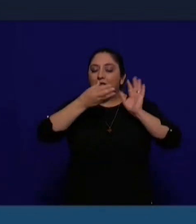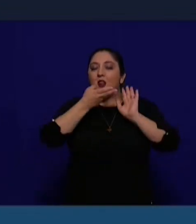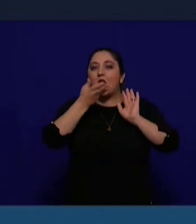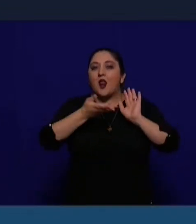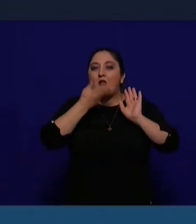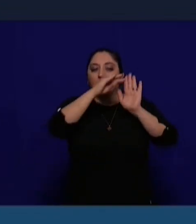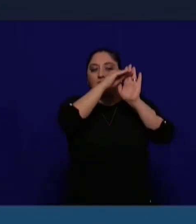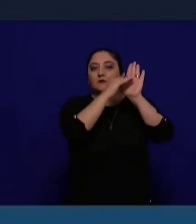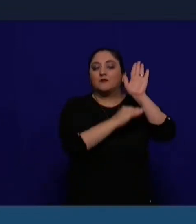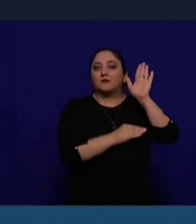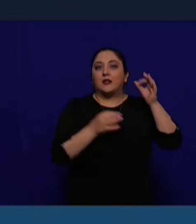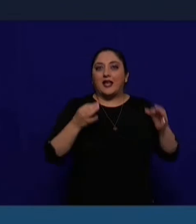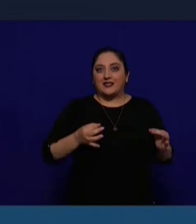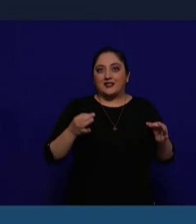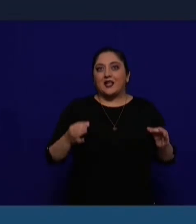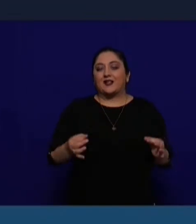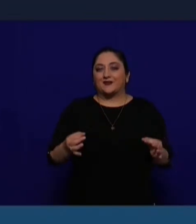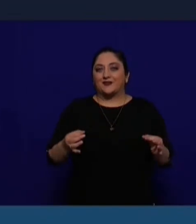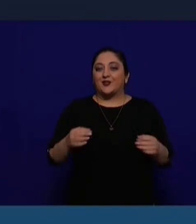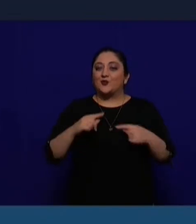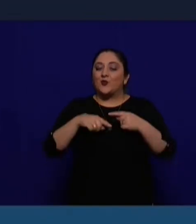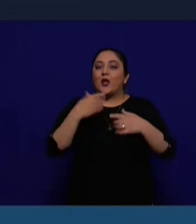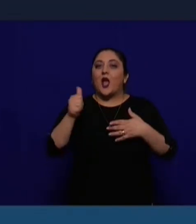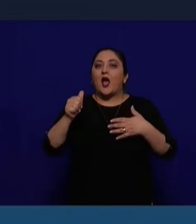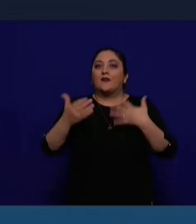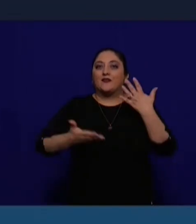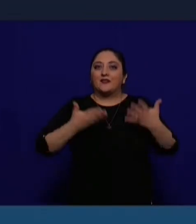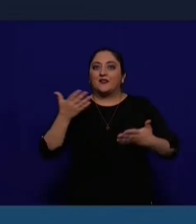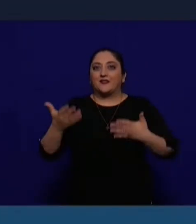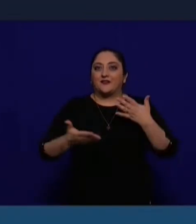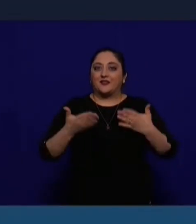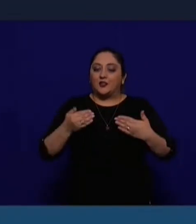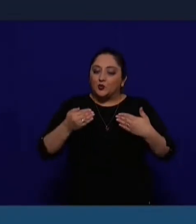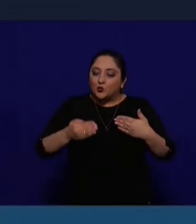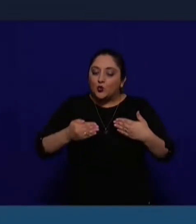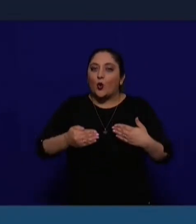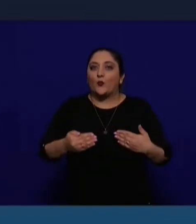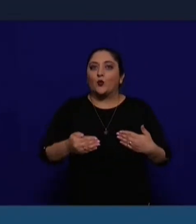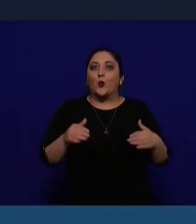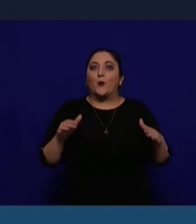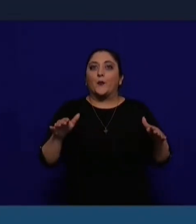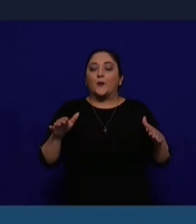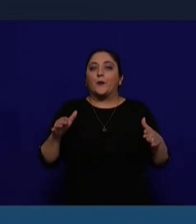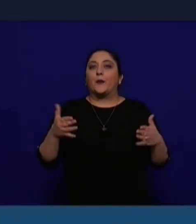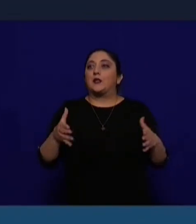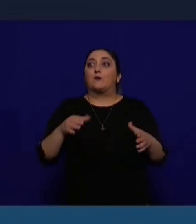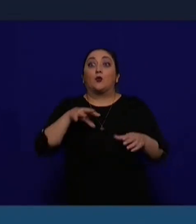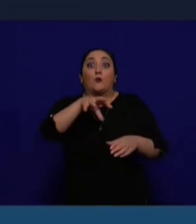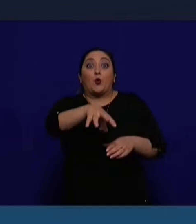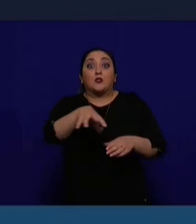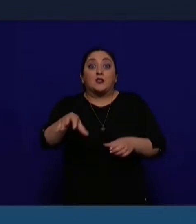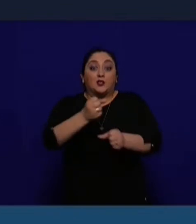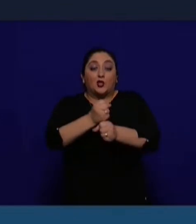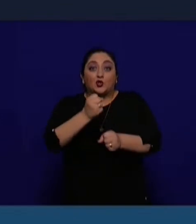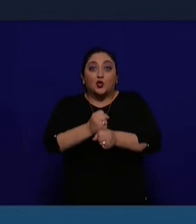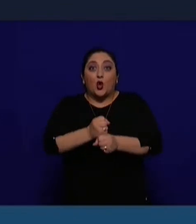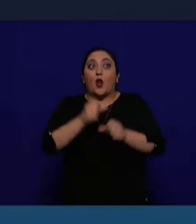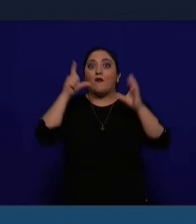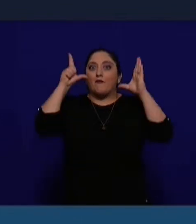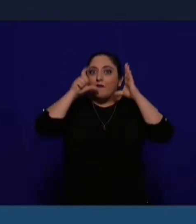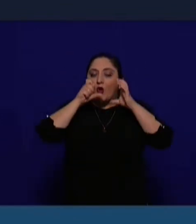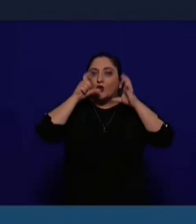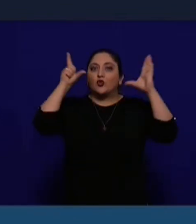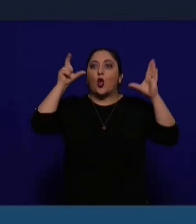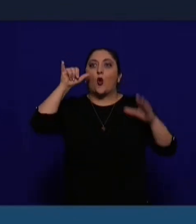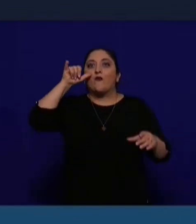huma relatati ma' ċertu attivitajiet li kienu baqgħu għaddejjin, pereżempju tal-workplaces, simili wkoll ta' photographers, anke